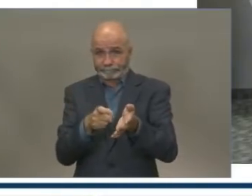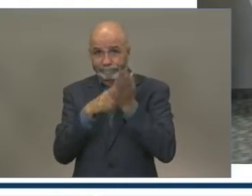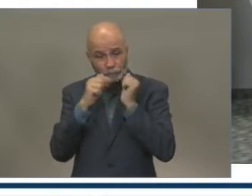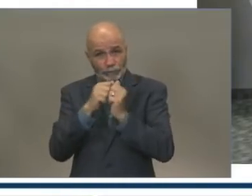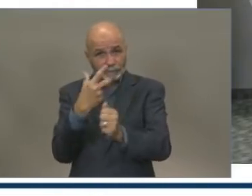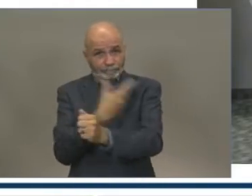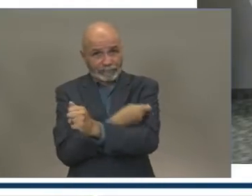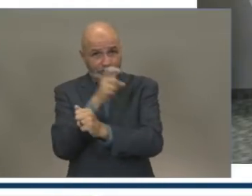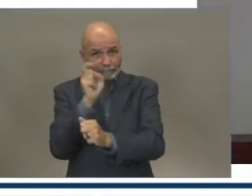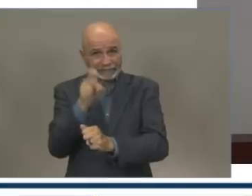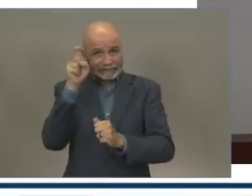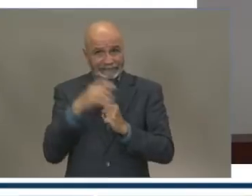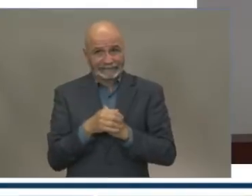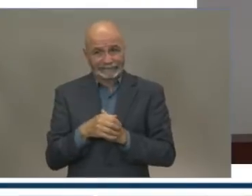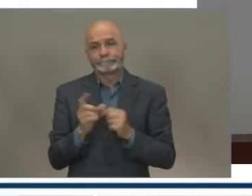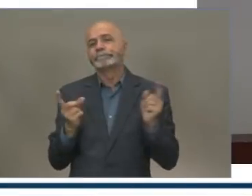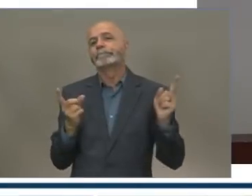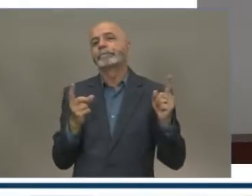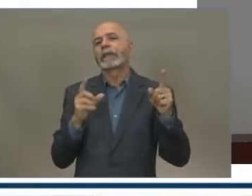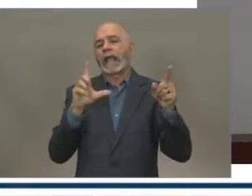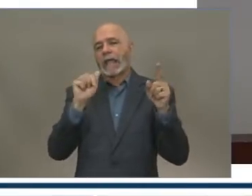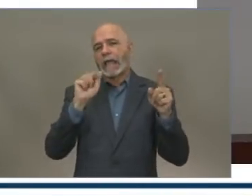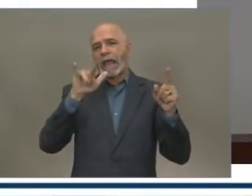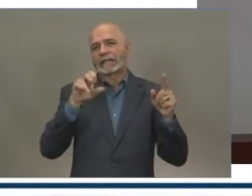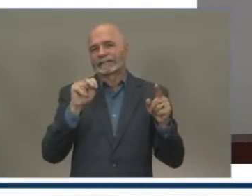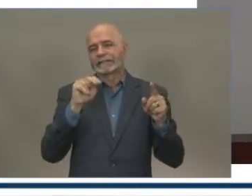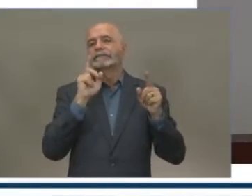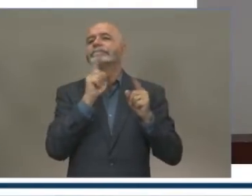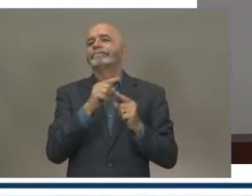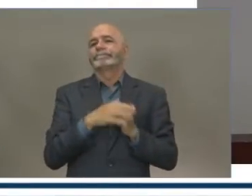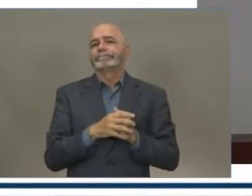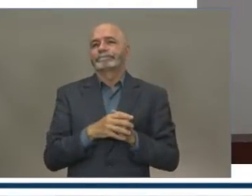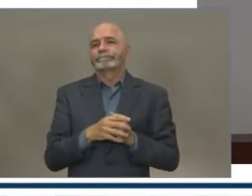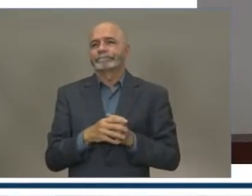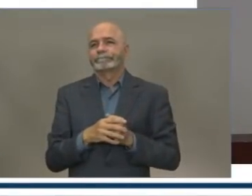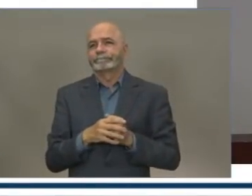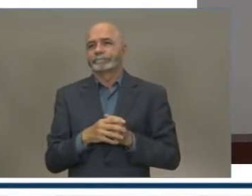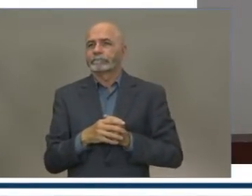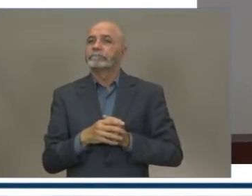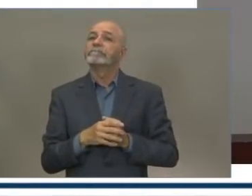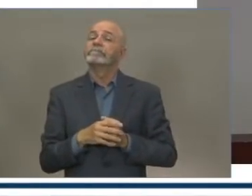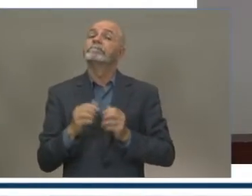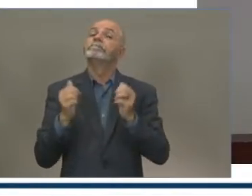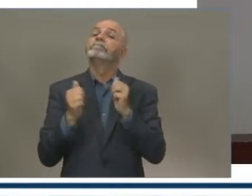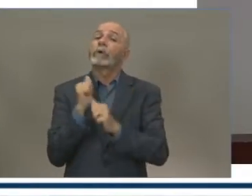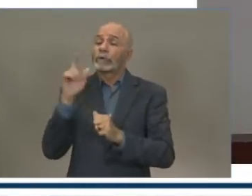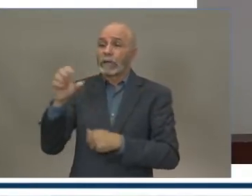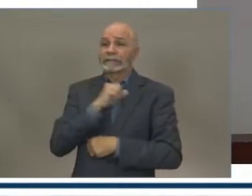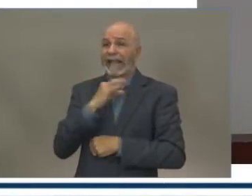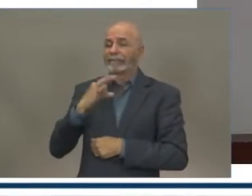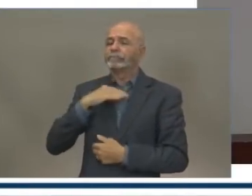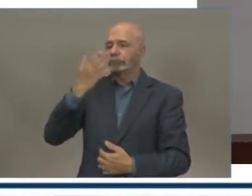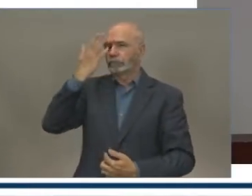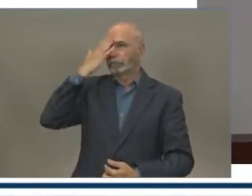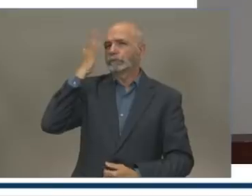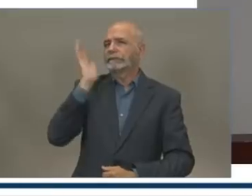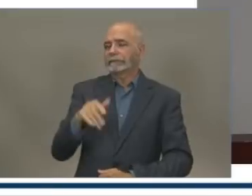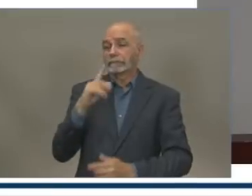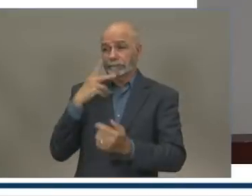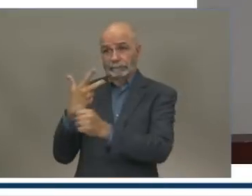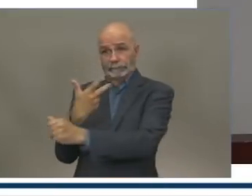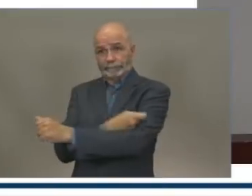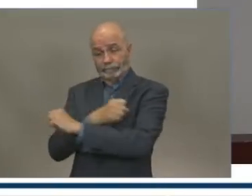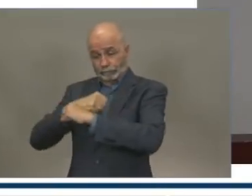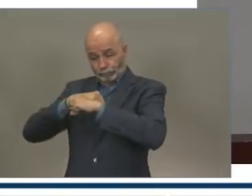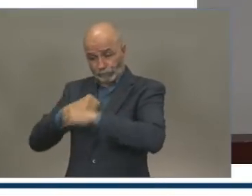vaccinated? I think it's certainly an opportunity, and our staff are aware that they are protected through vaccination, and we're working to